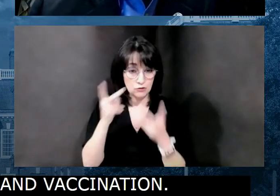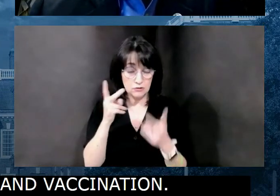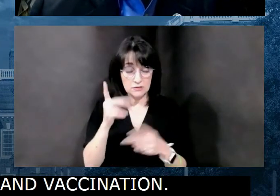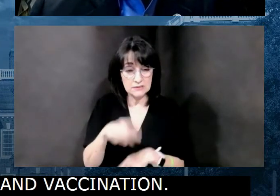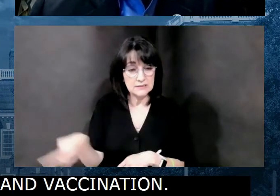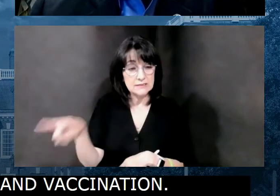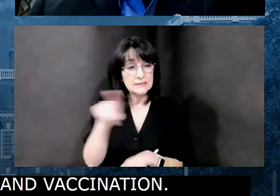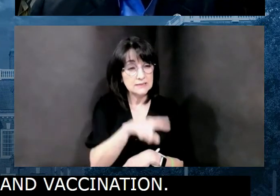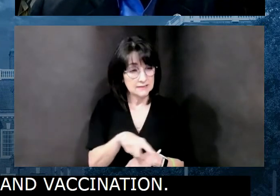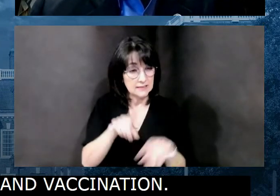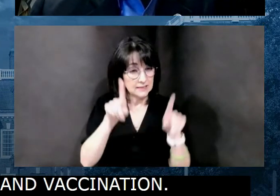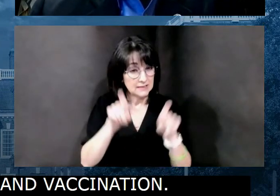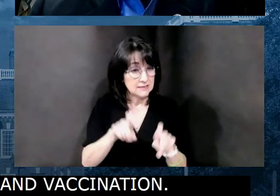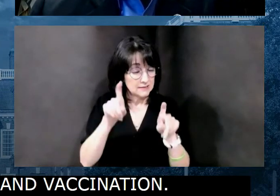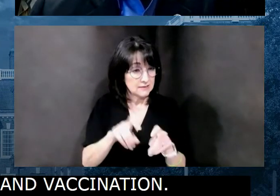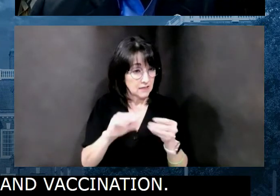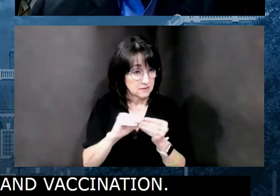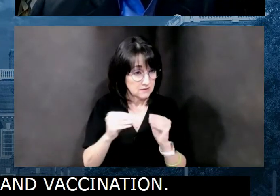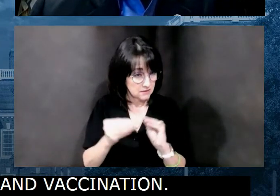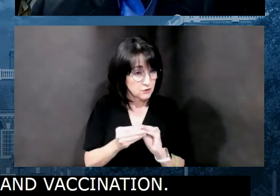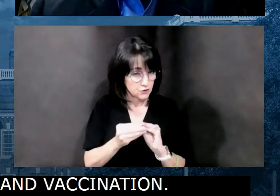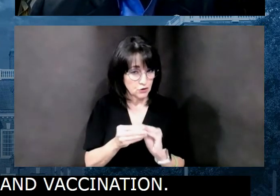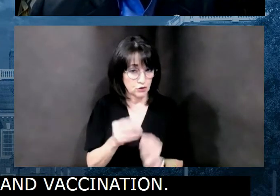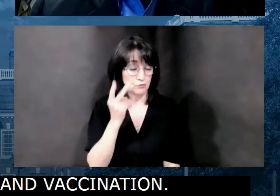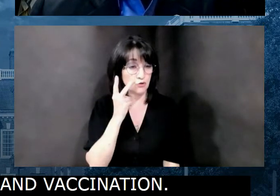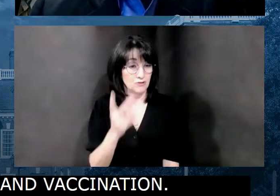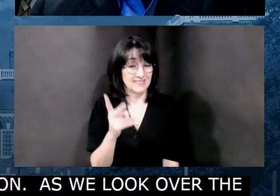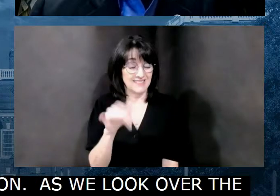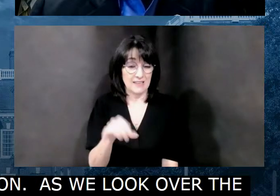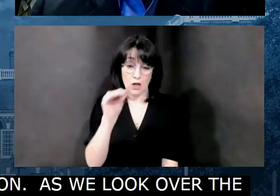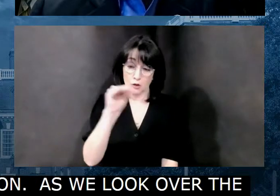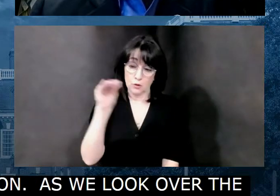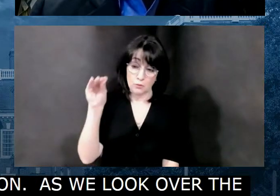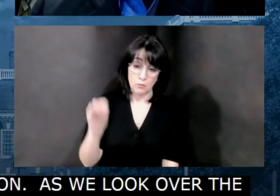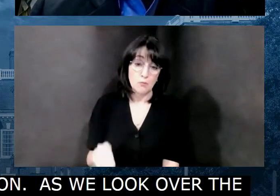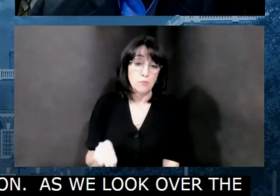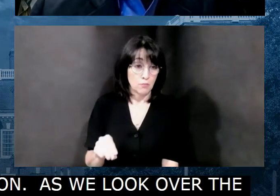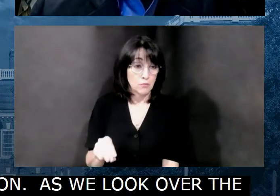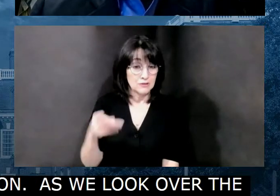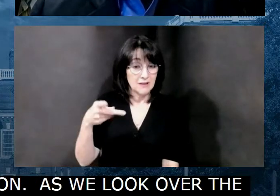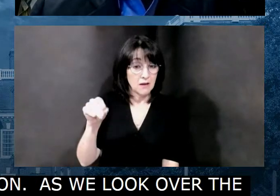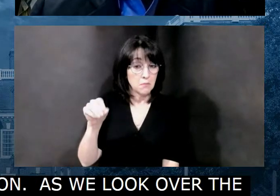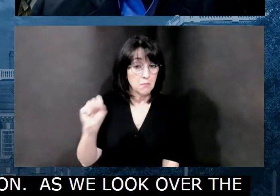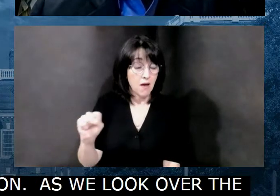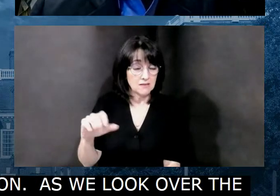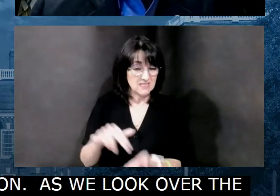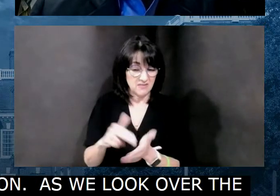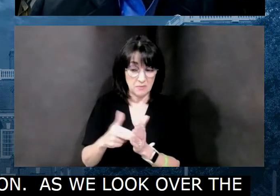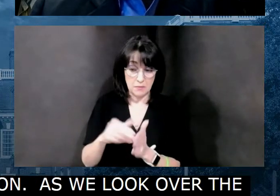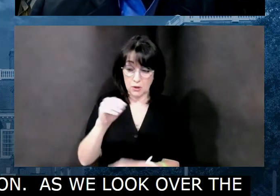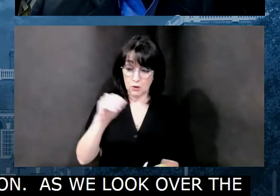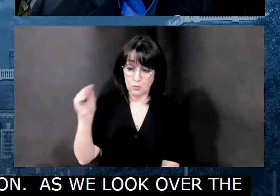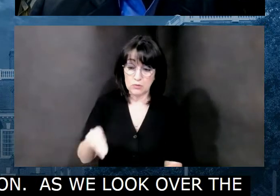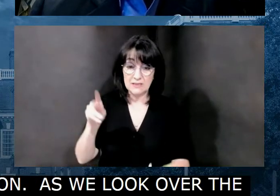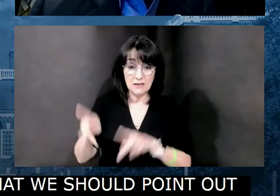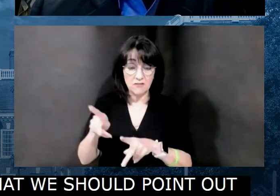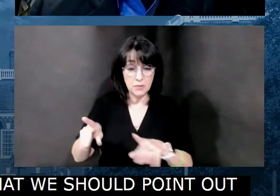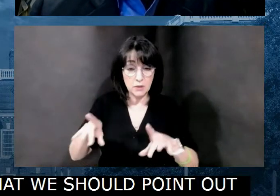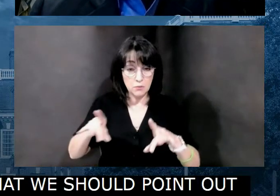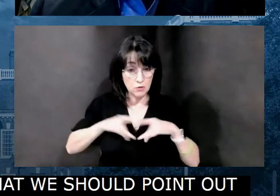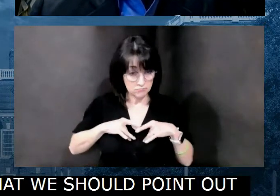should point out, that the percent positive continues to go down even as we're testing fewer